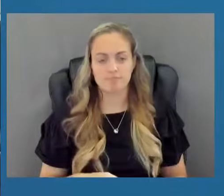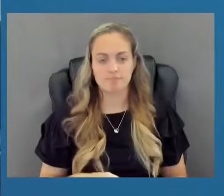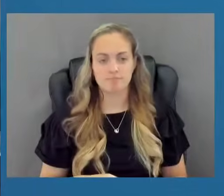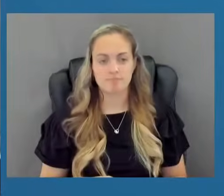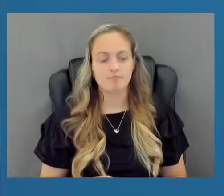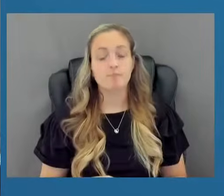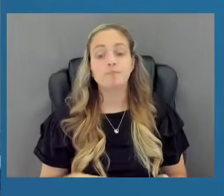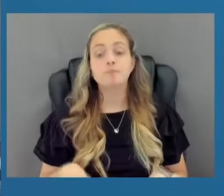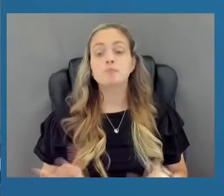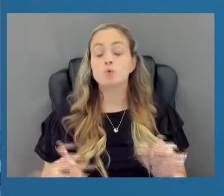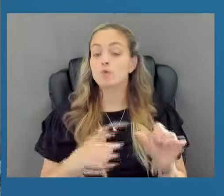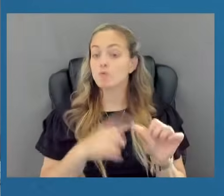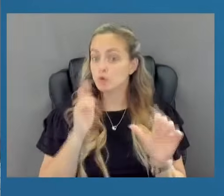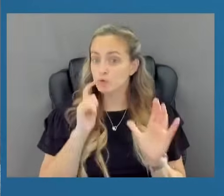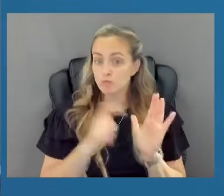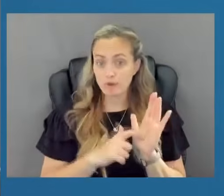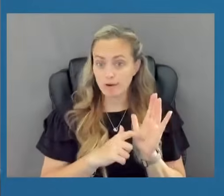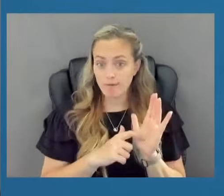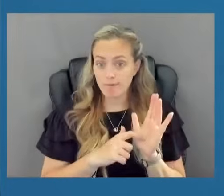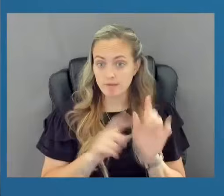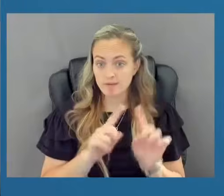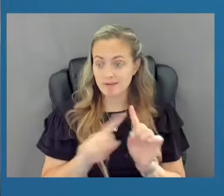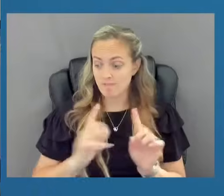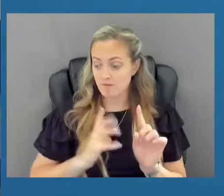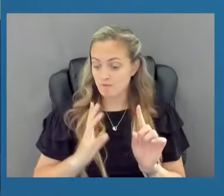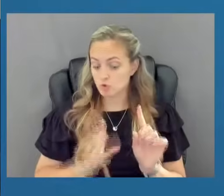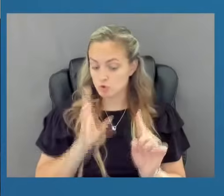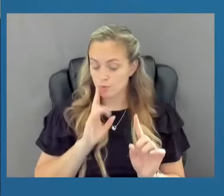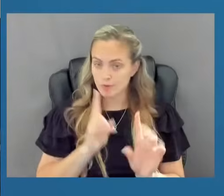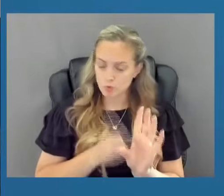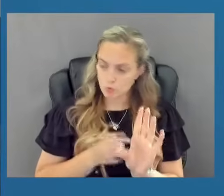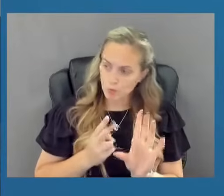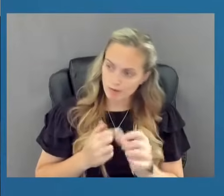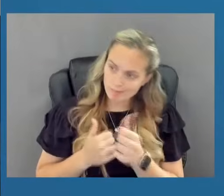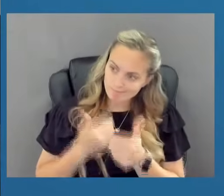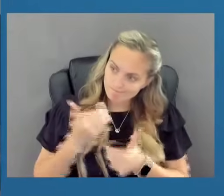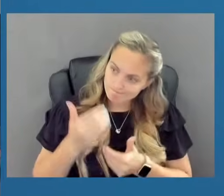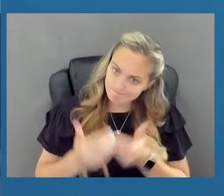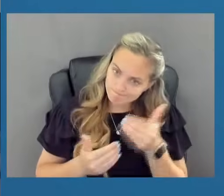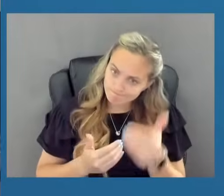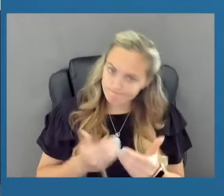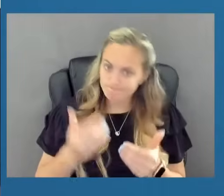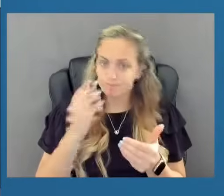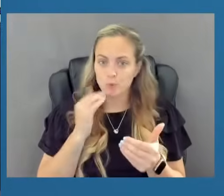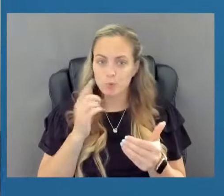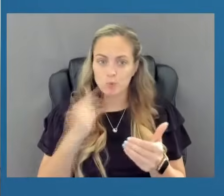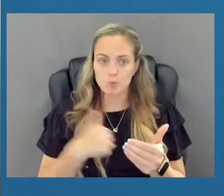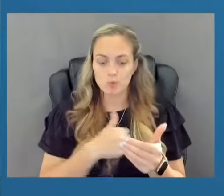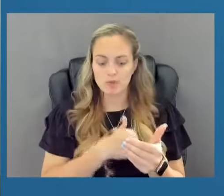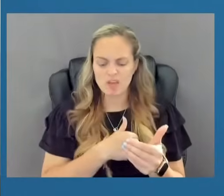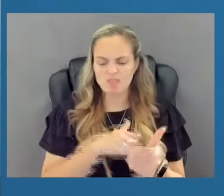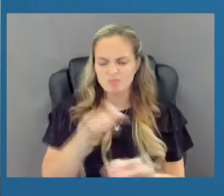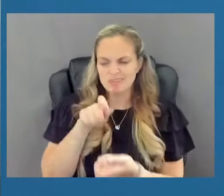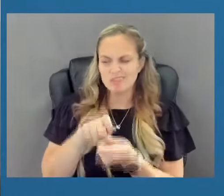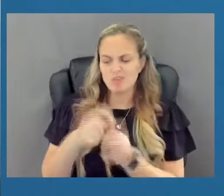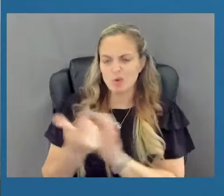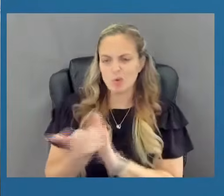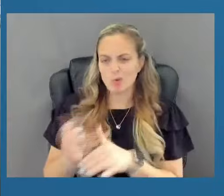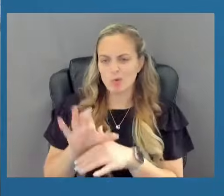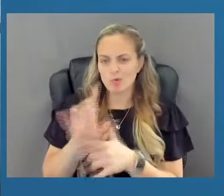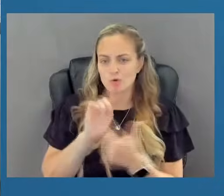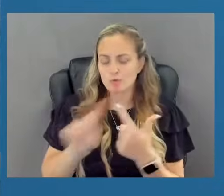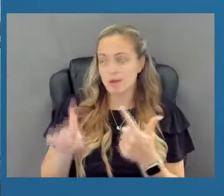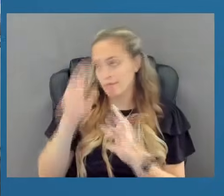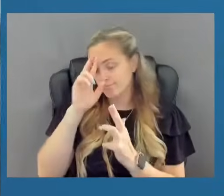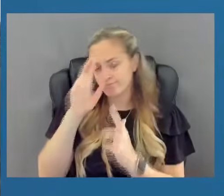First of all, I want to recognize the elected officials who've been on this journey with us, particularly those in law enforcement. And I have utmost respect for